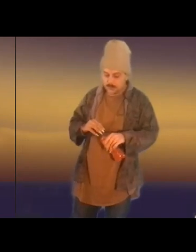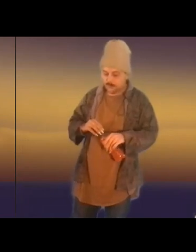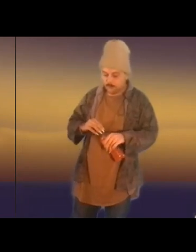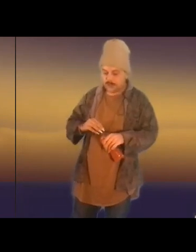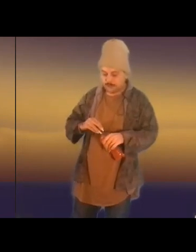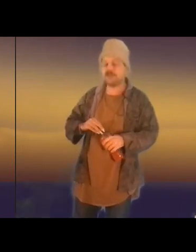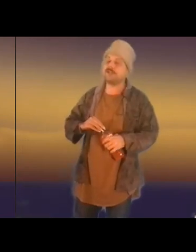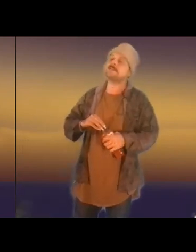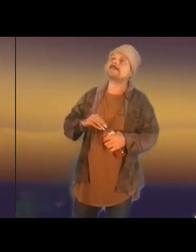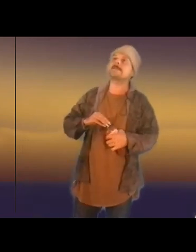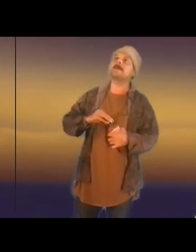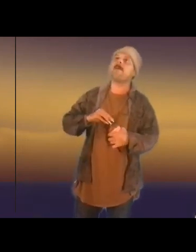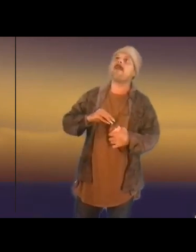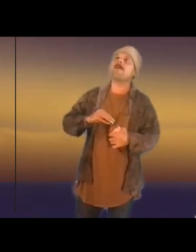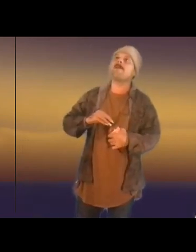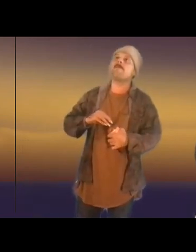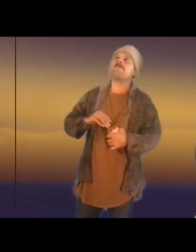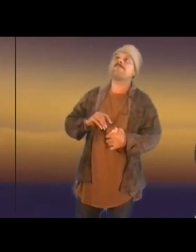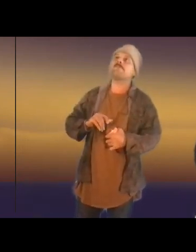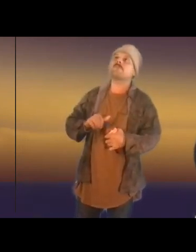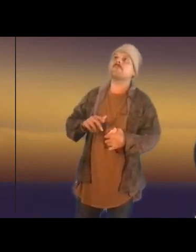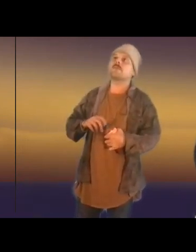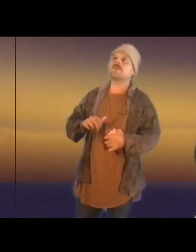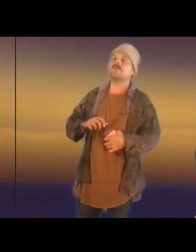May Allah reward you in goodness.